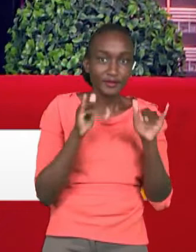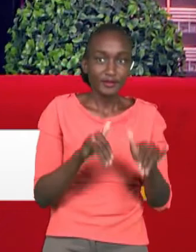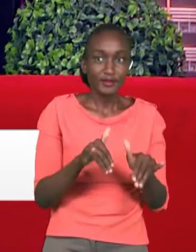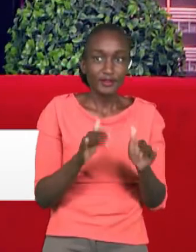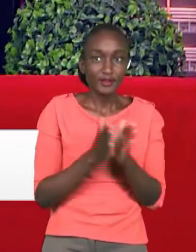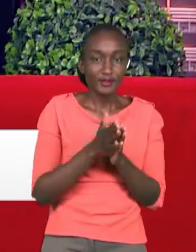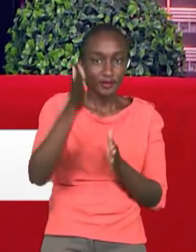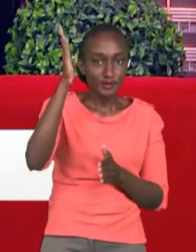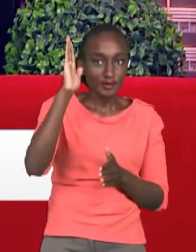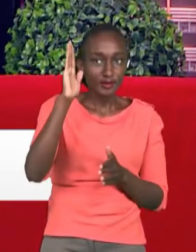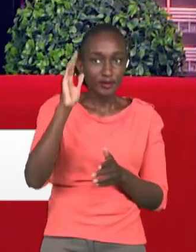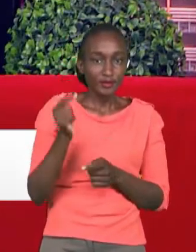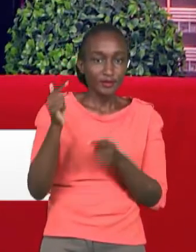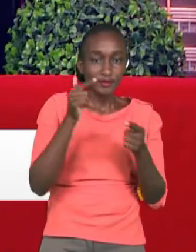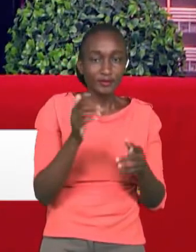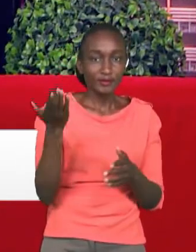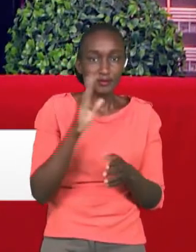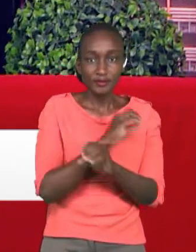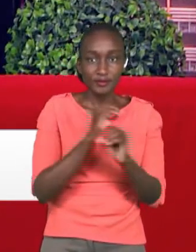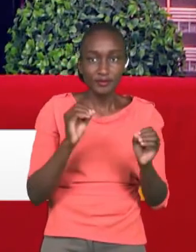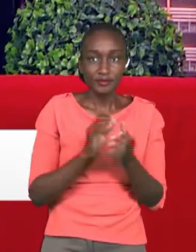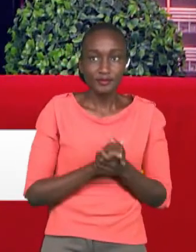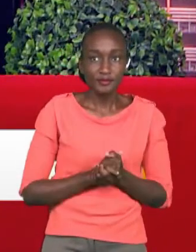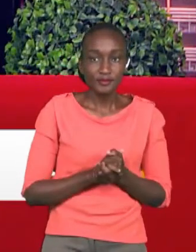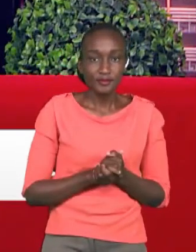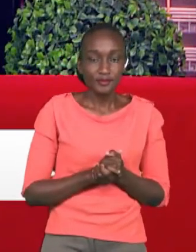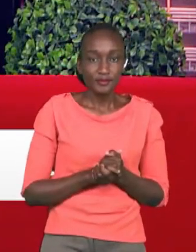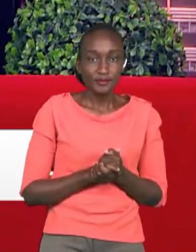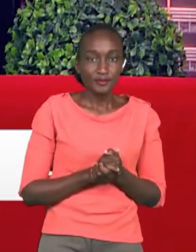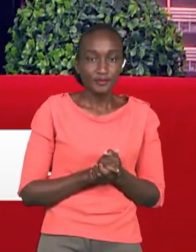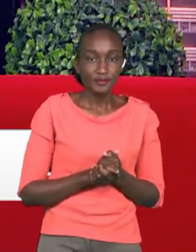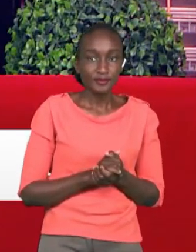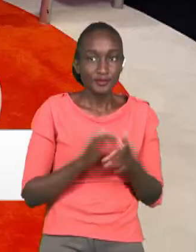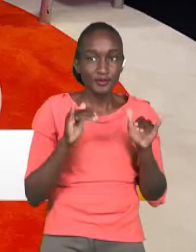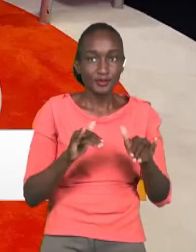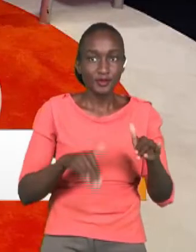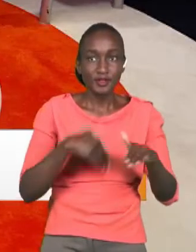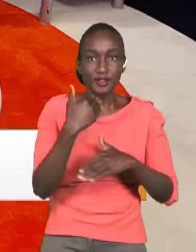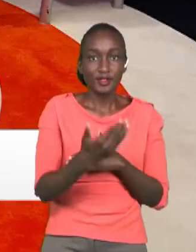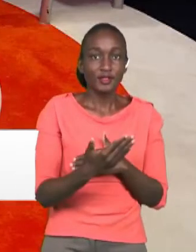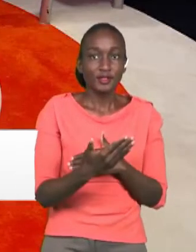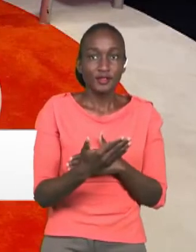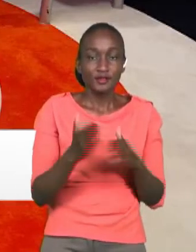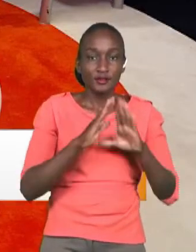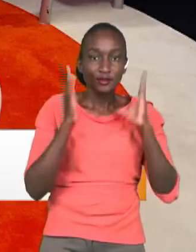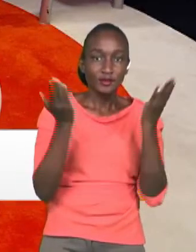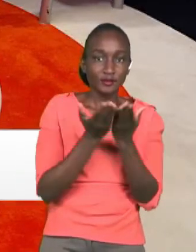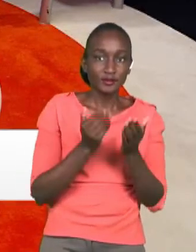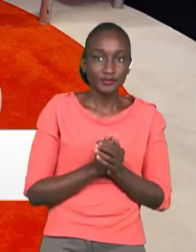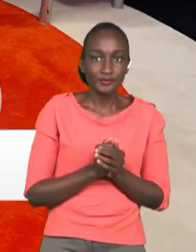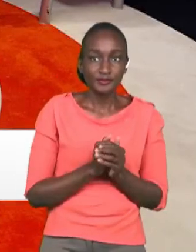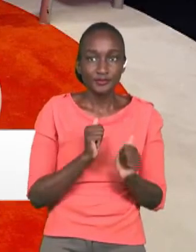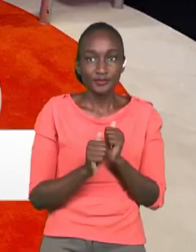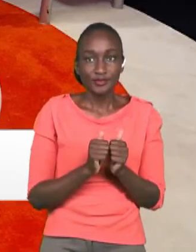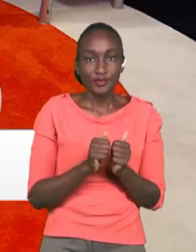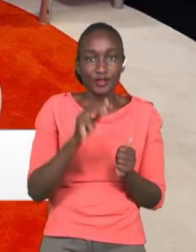Almighty. You are not supposed to come back. All right. So moksha. You have to stay away from the materialistic world. It's the